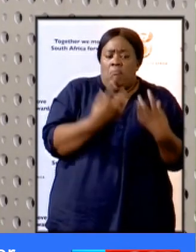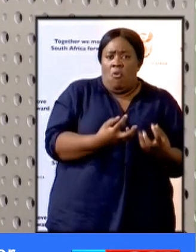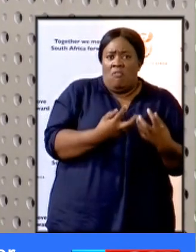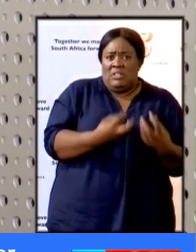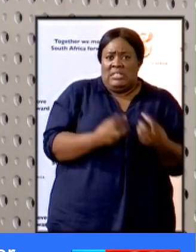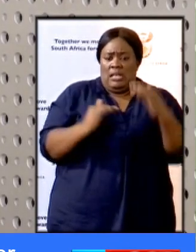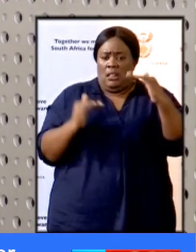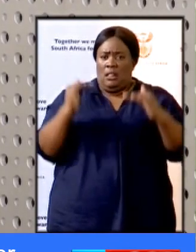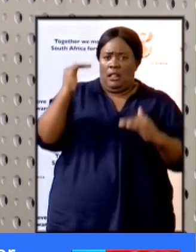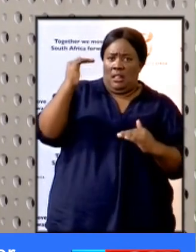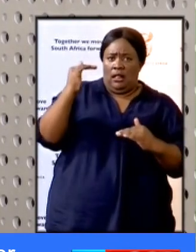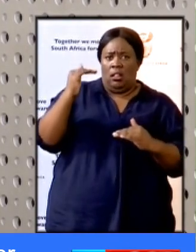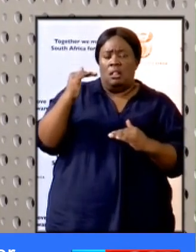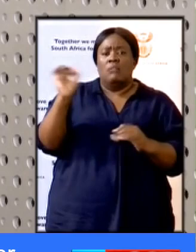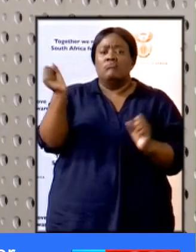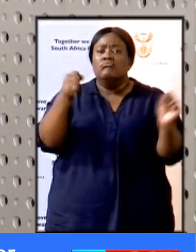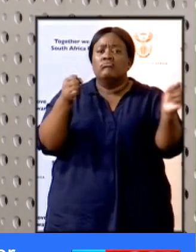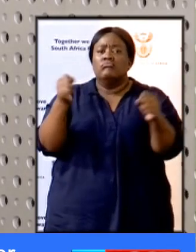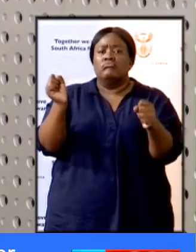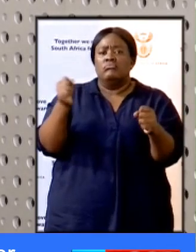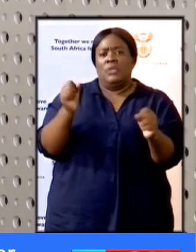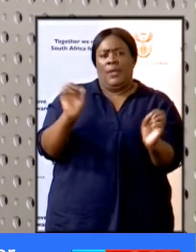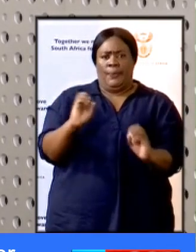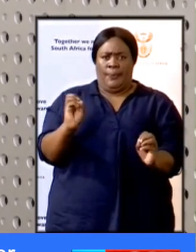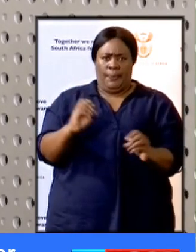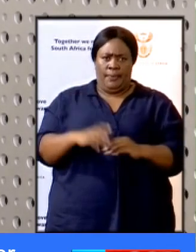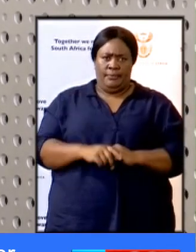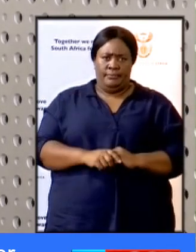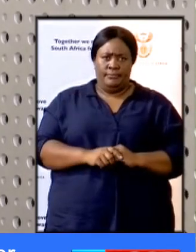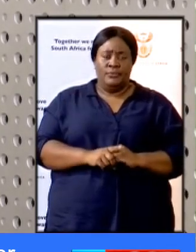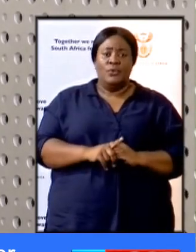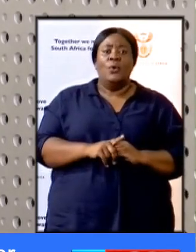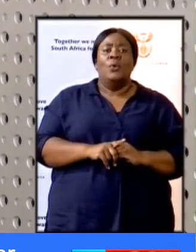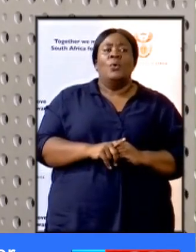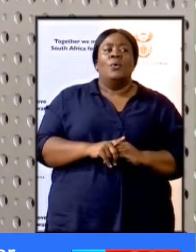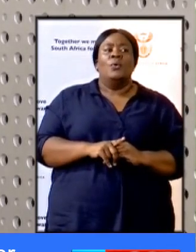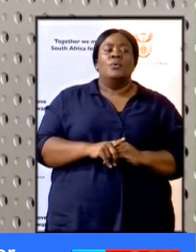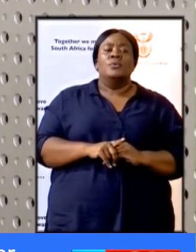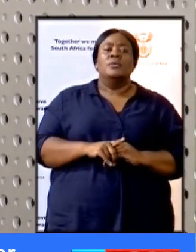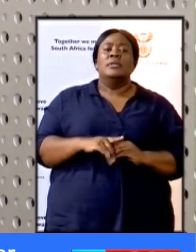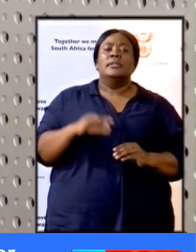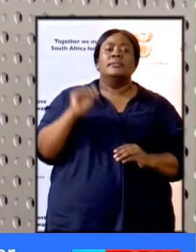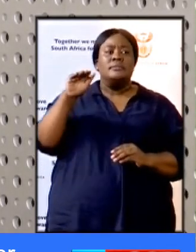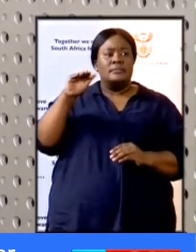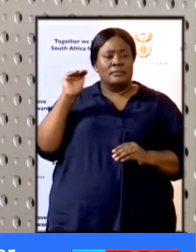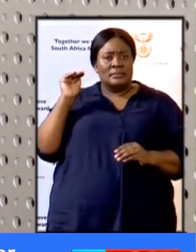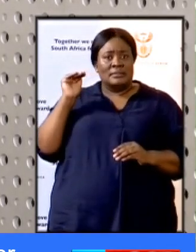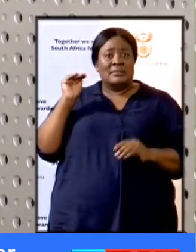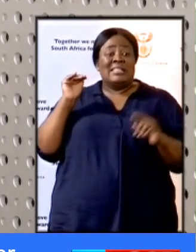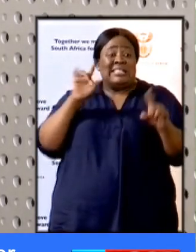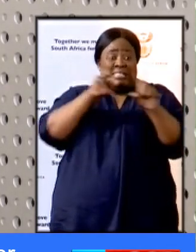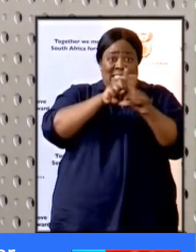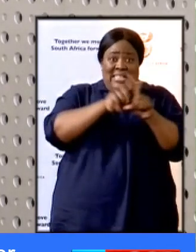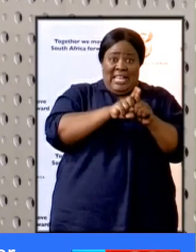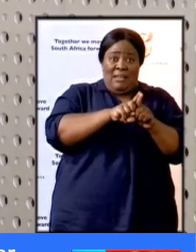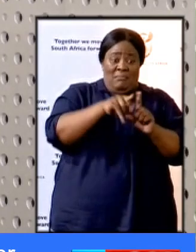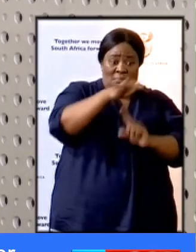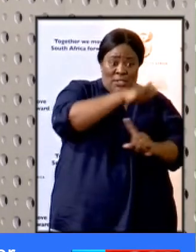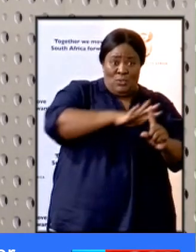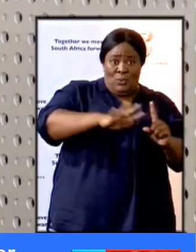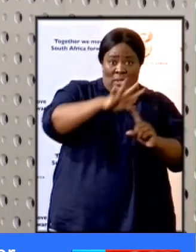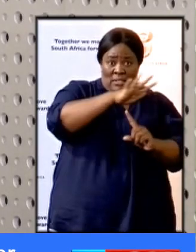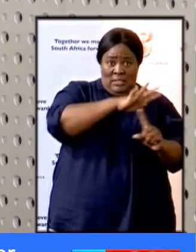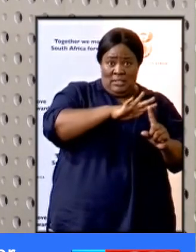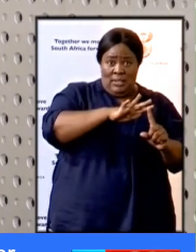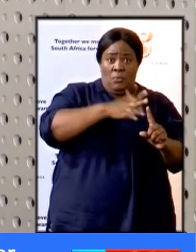unemployment. Ngesintu, Mvelase, siqinywa iyo le ntambo okufanele siyisebenzise ukuze sikhwele siye phezulu.